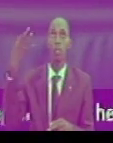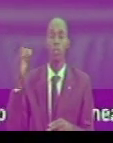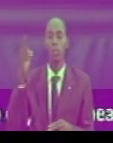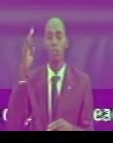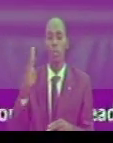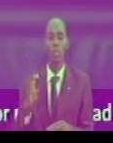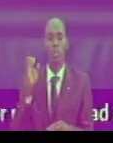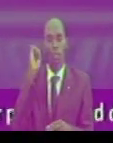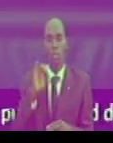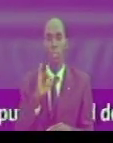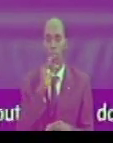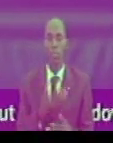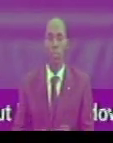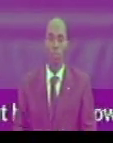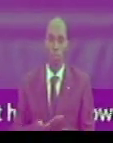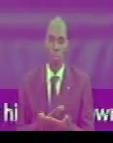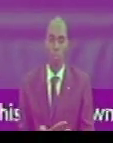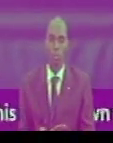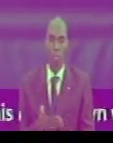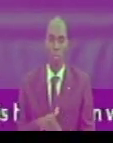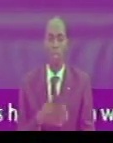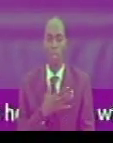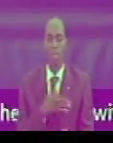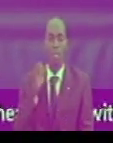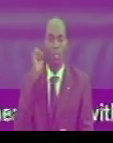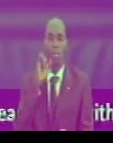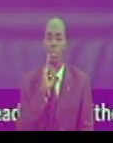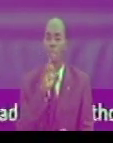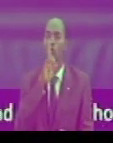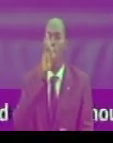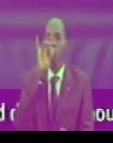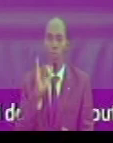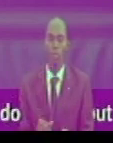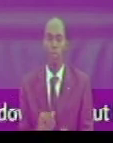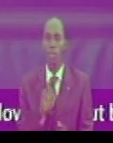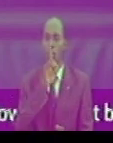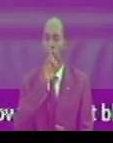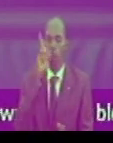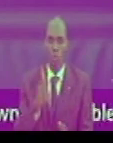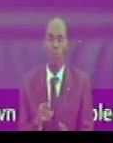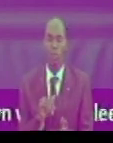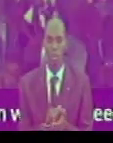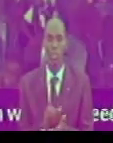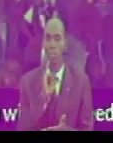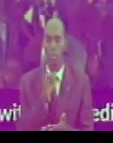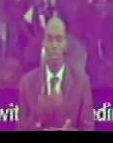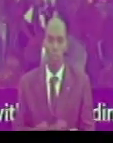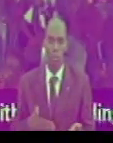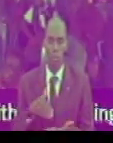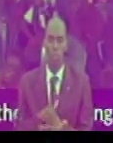Like, right now, I'm sure that even if the trumpet should sound now, I'm going to see my Jesus.